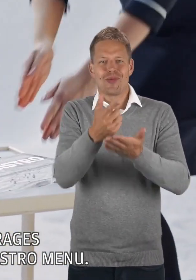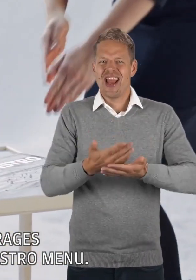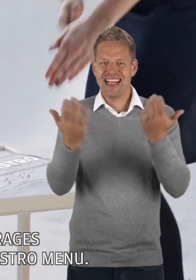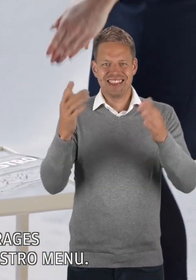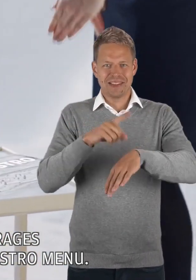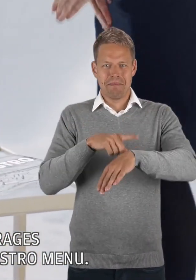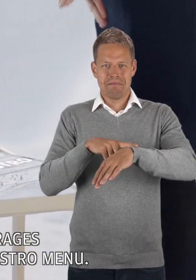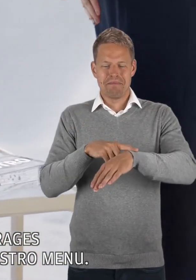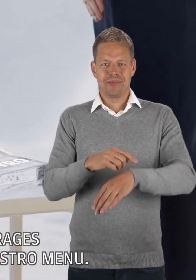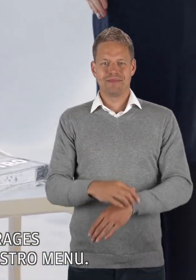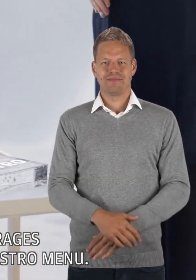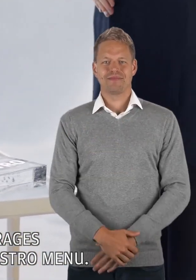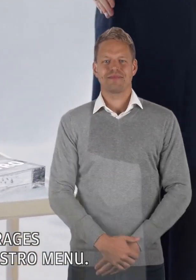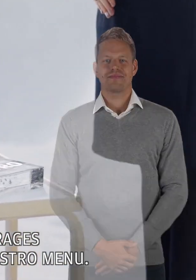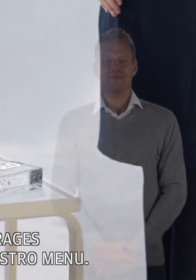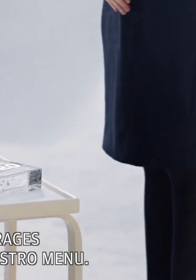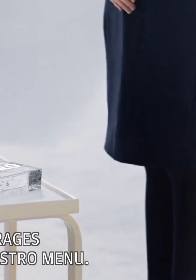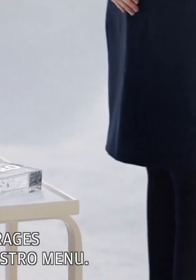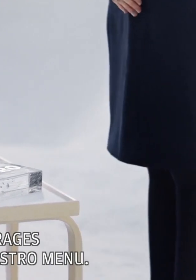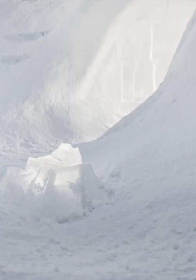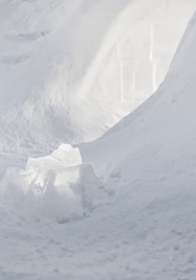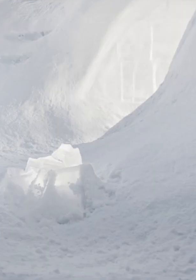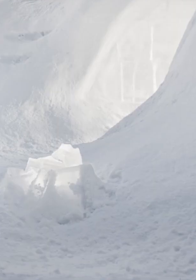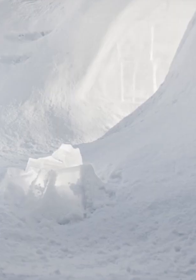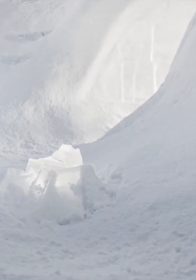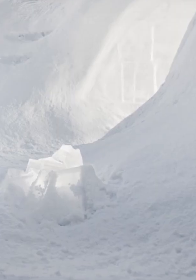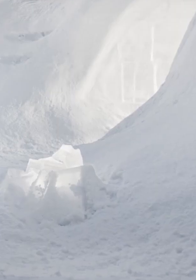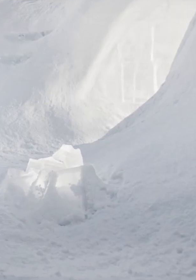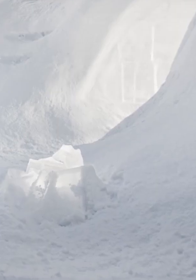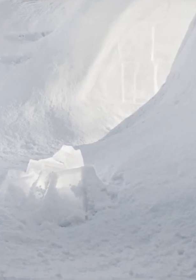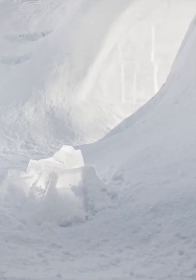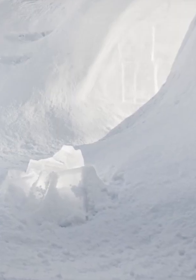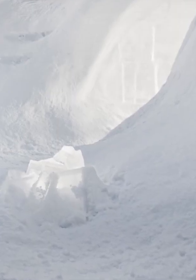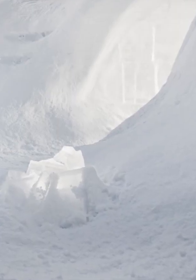is available to serve you anytime during the flight.